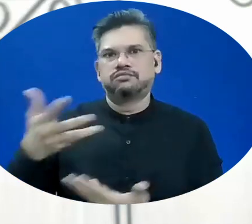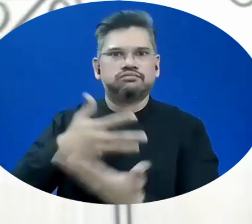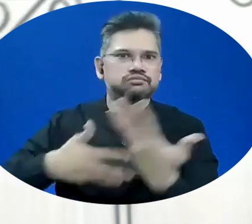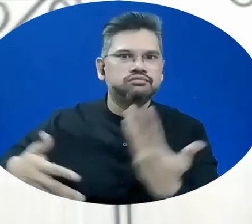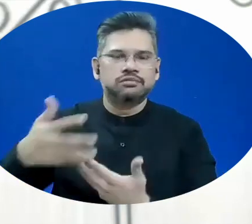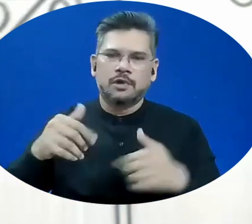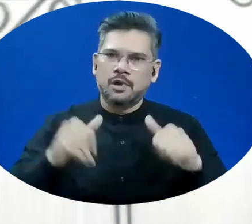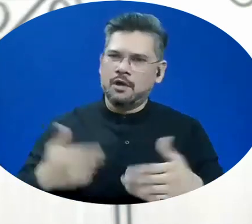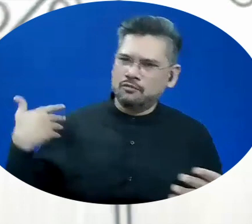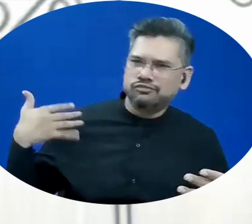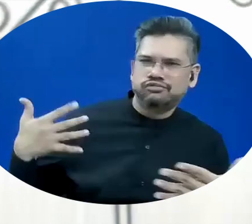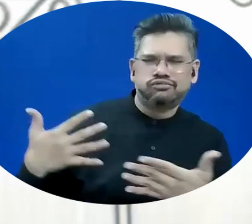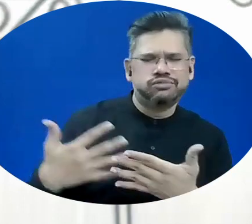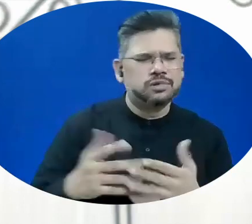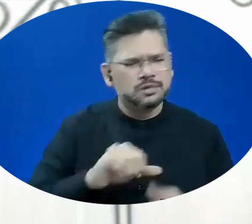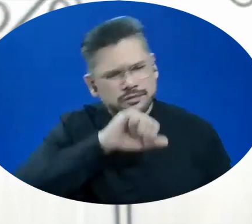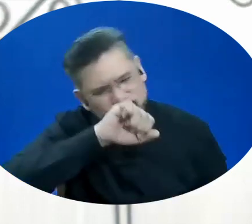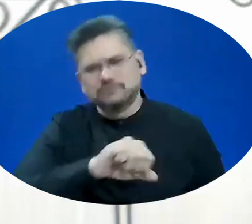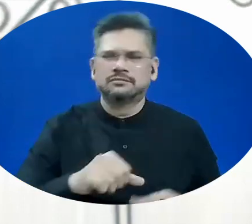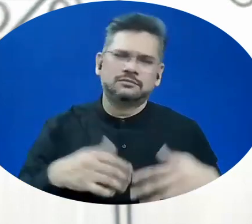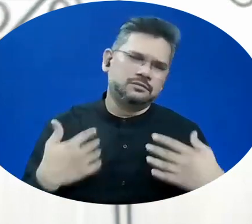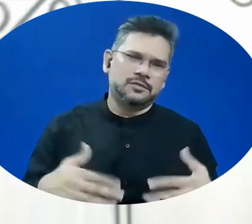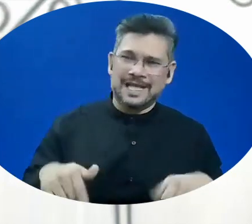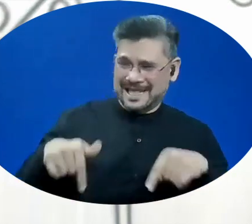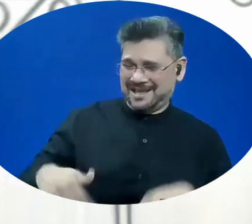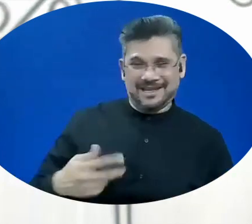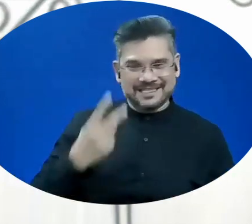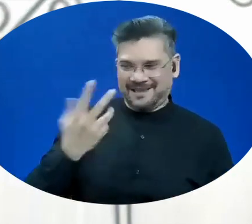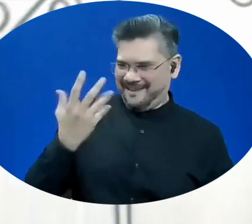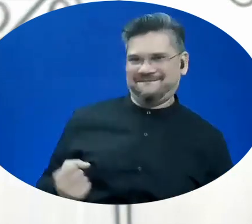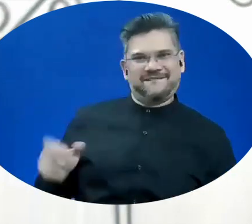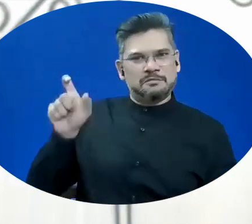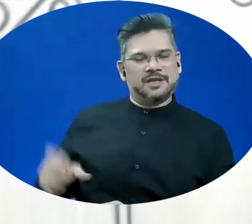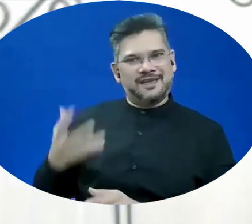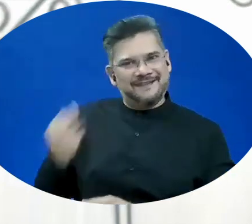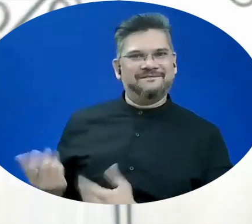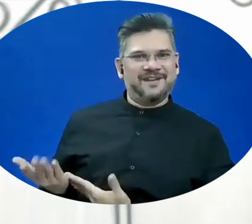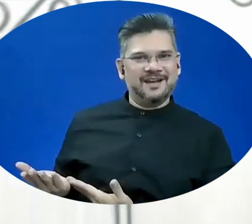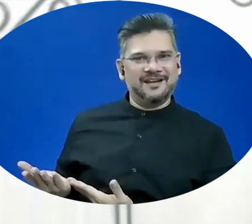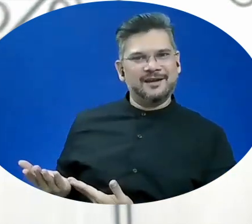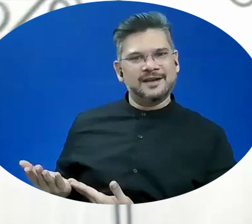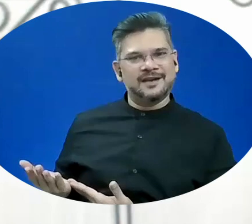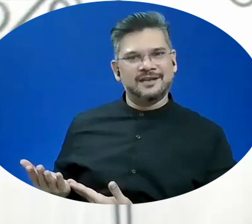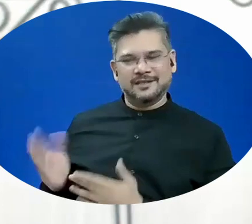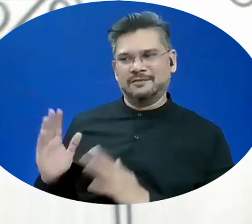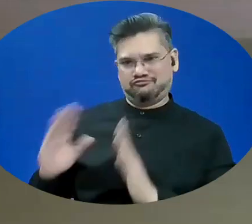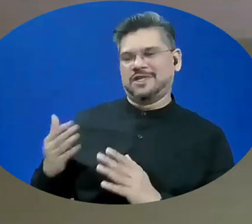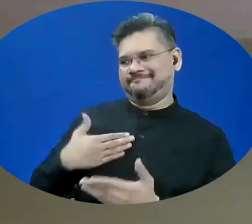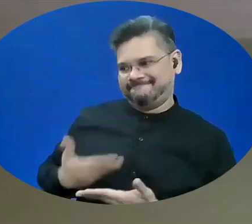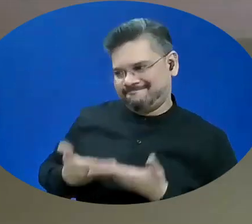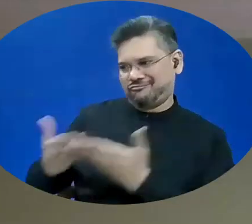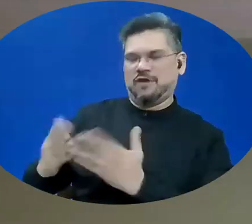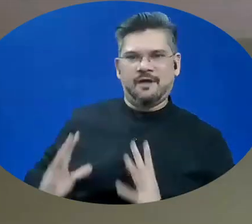he's present. And my job is to ensure that he has quality life. That's